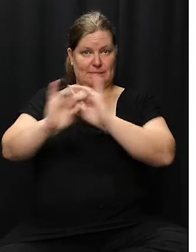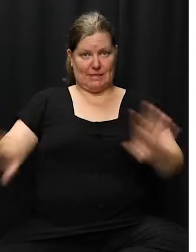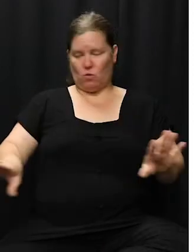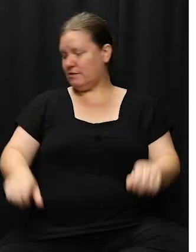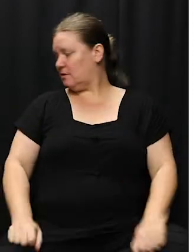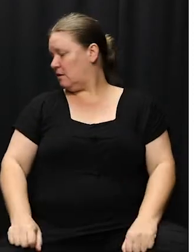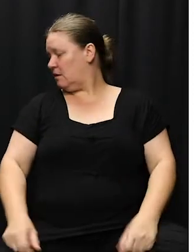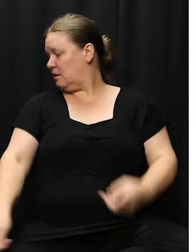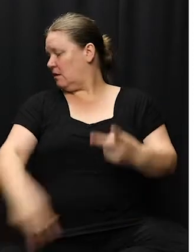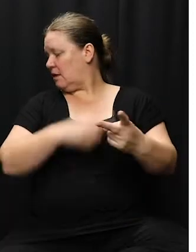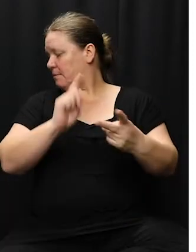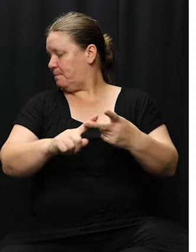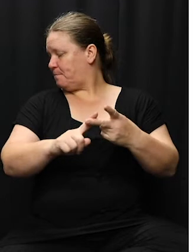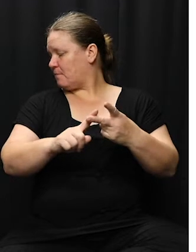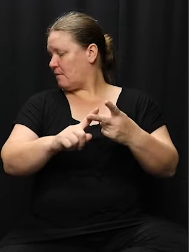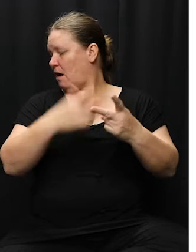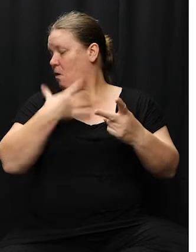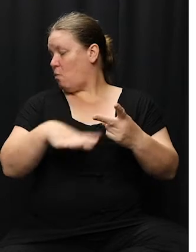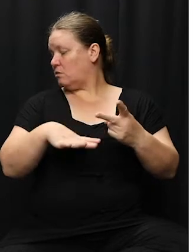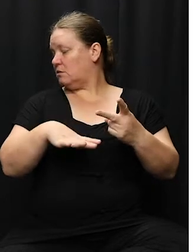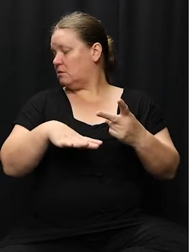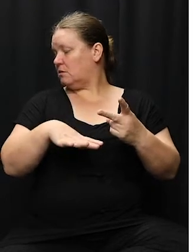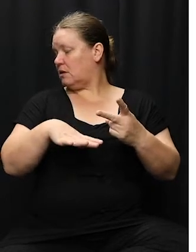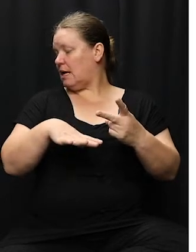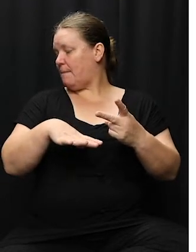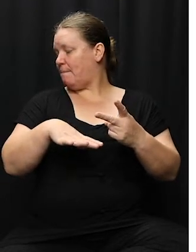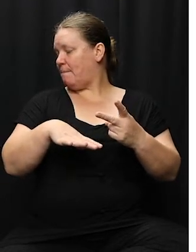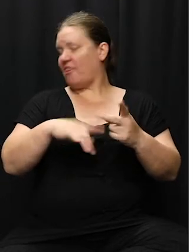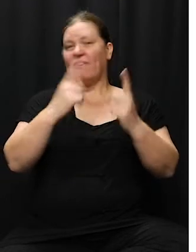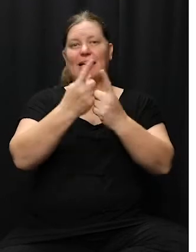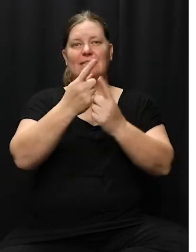many schools don't have that. And we still want them to have assessment data.